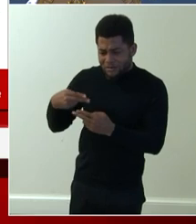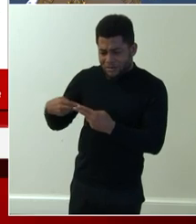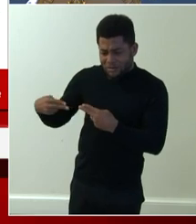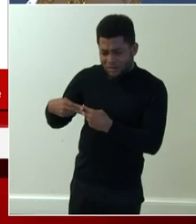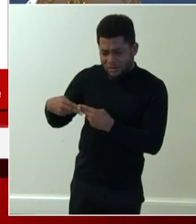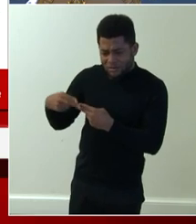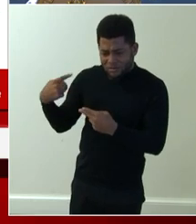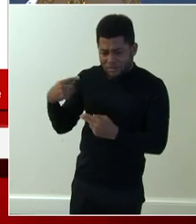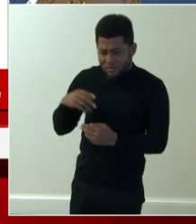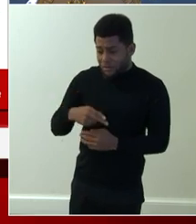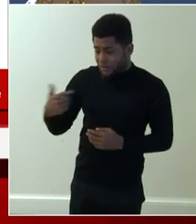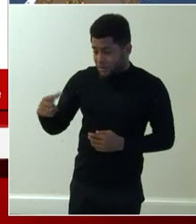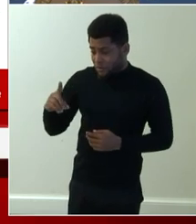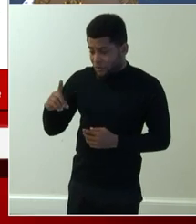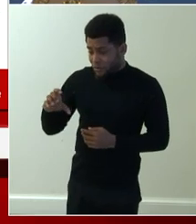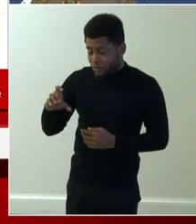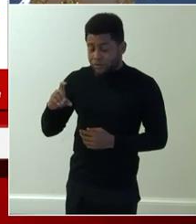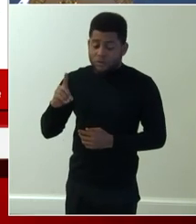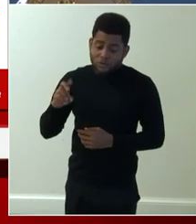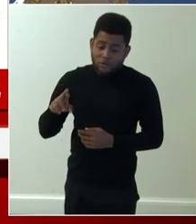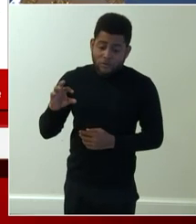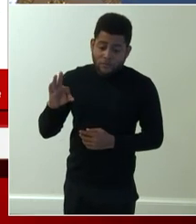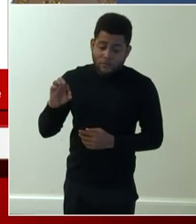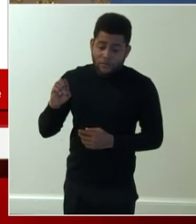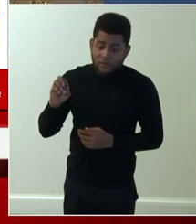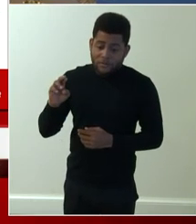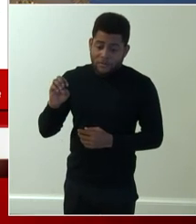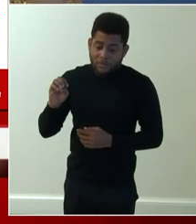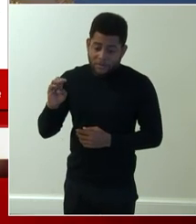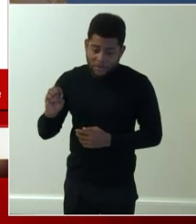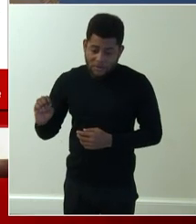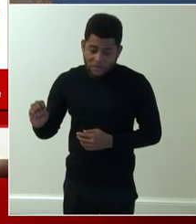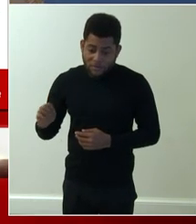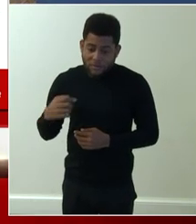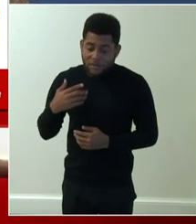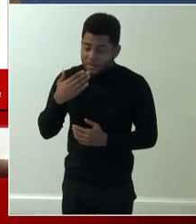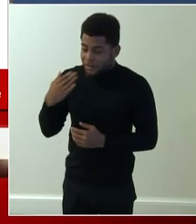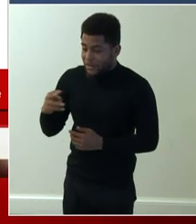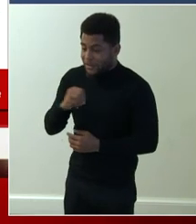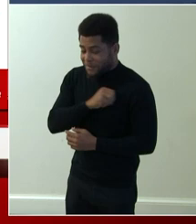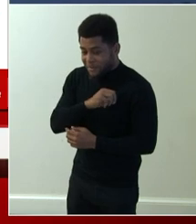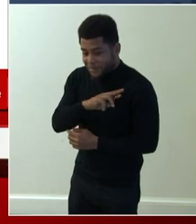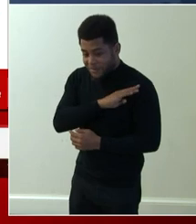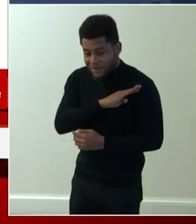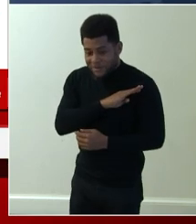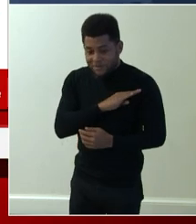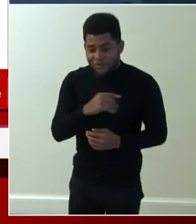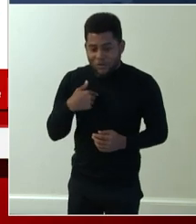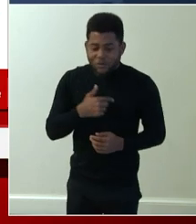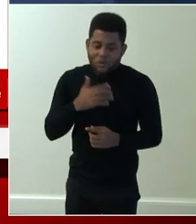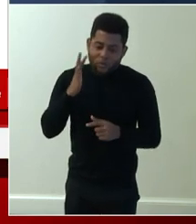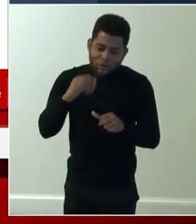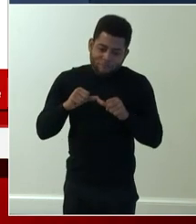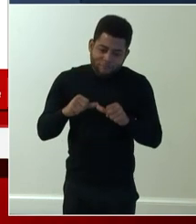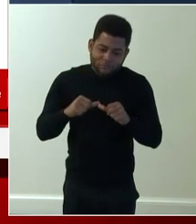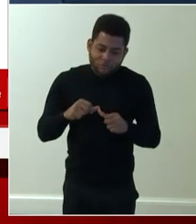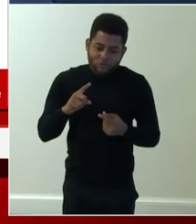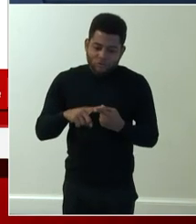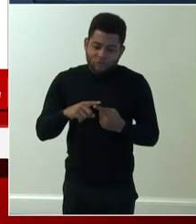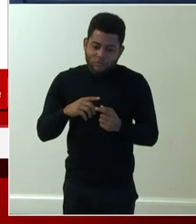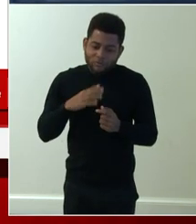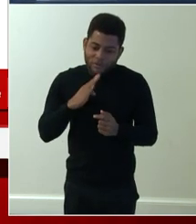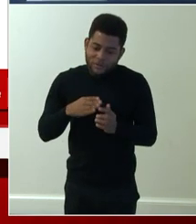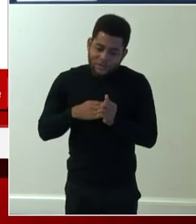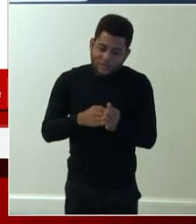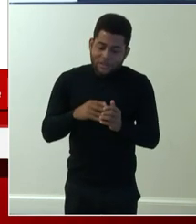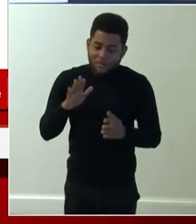DC Public Schools. Thank you, Mayor. As shared earlier, we will continue to be guided by our